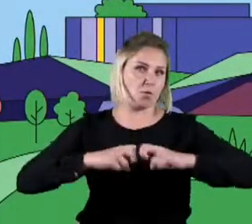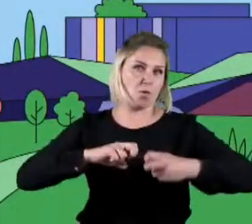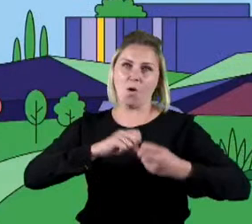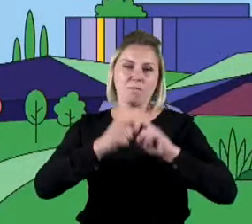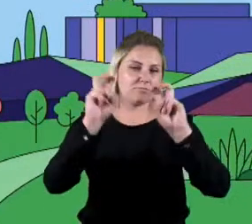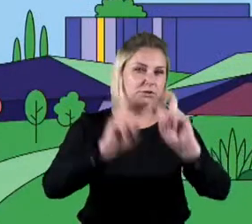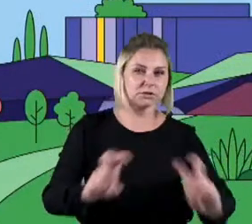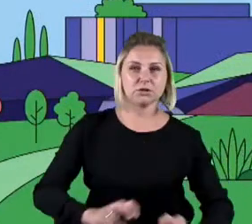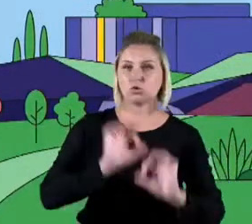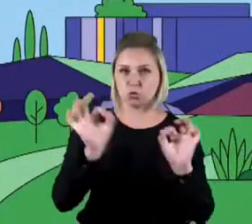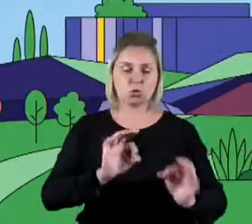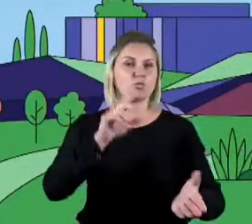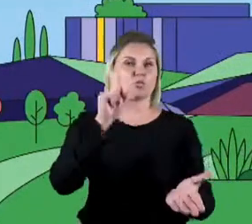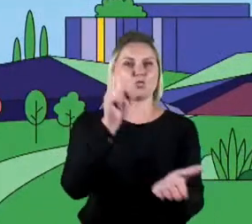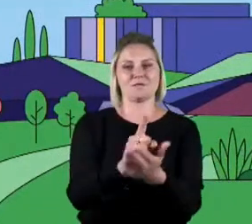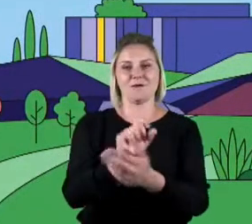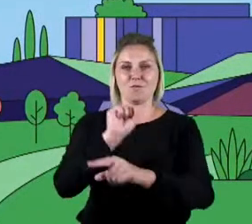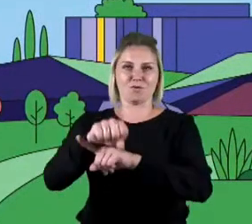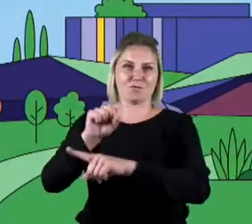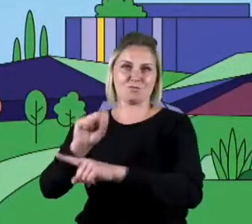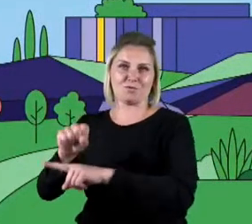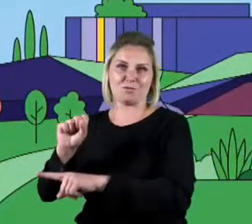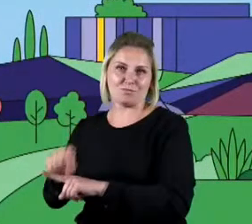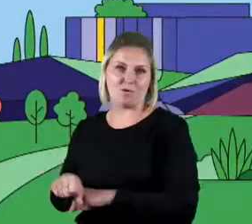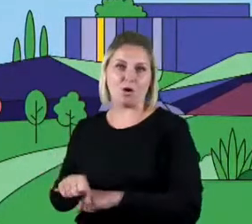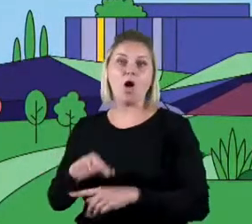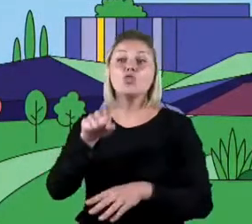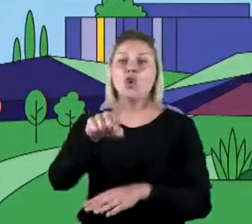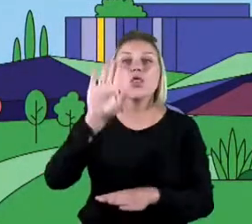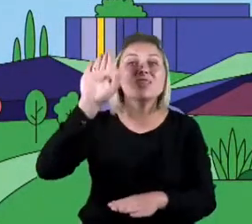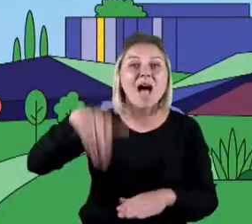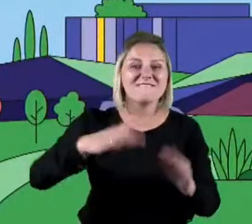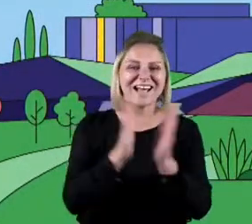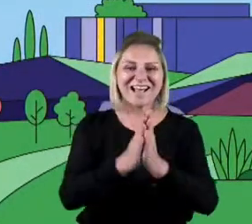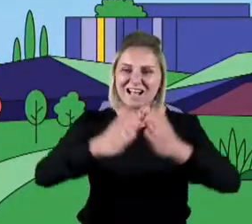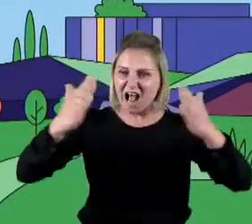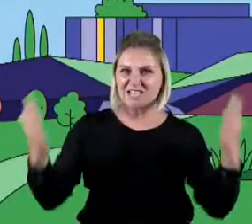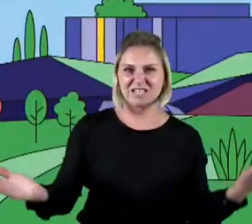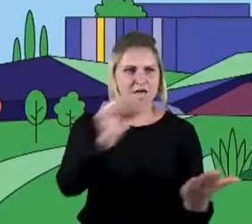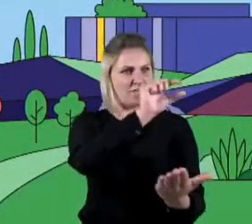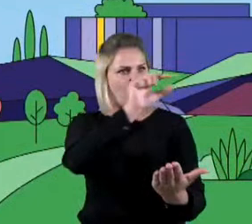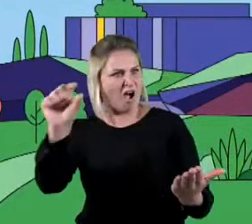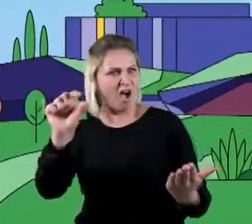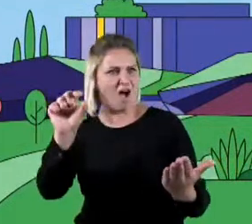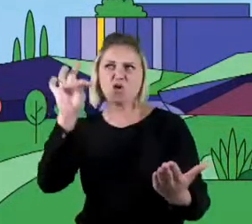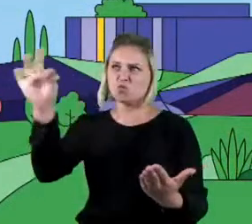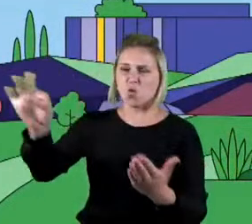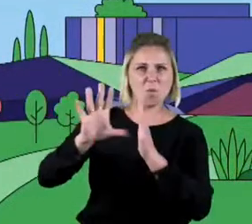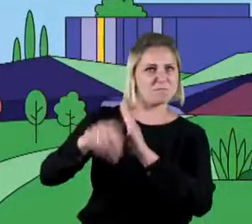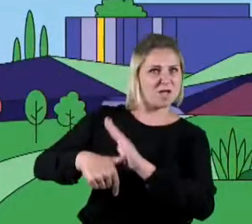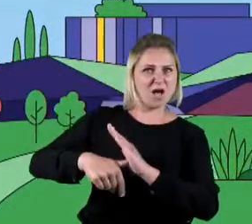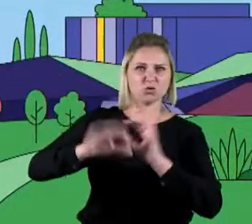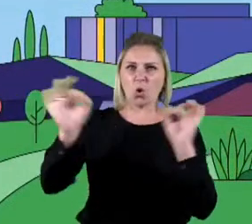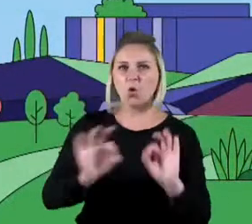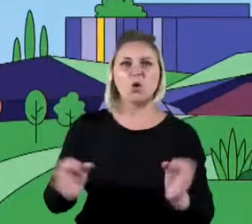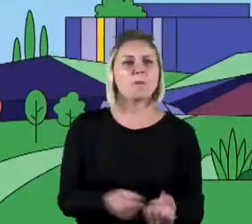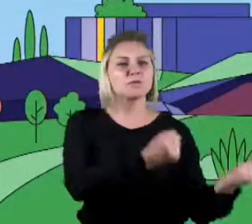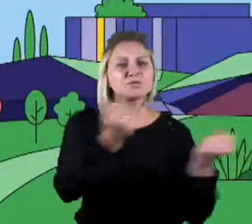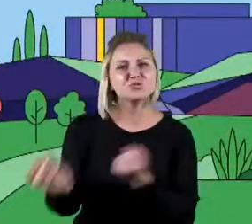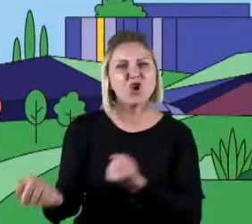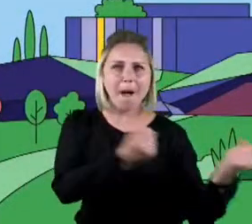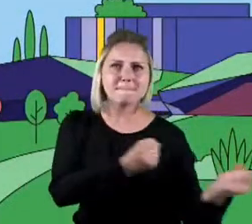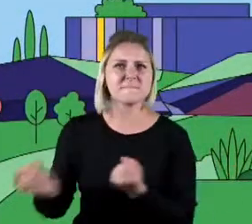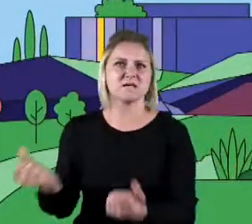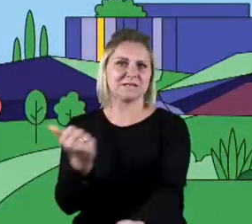we came out of a huge crisis. We were in the headlines in newspapers all over the world due